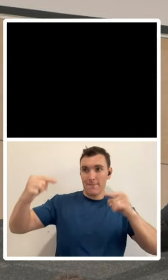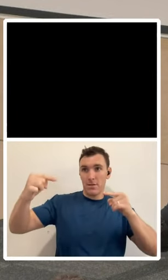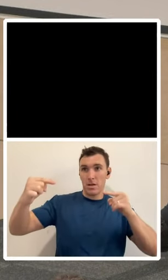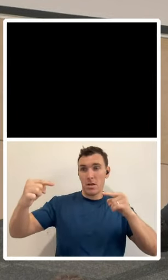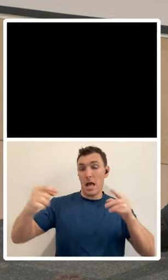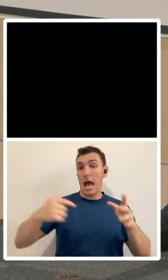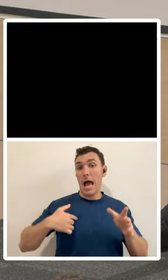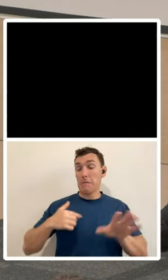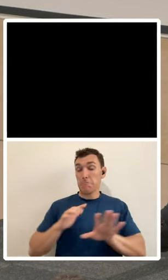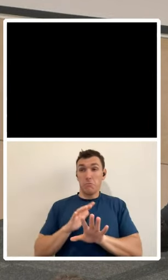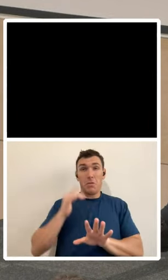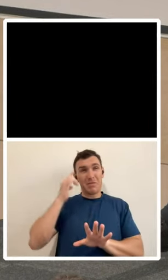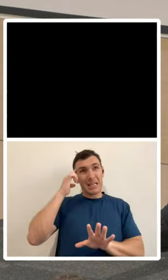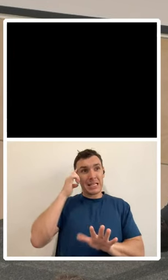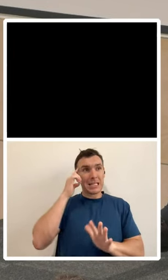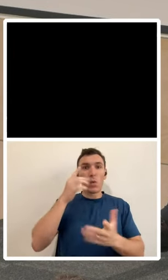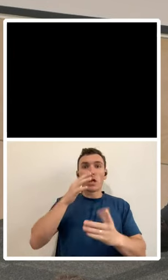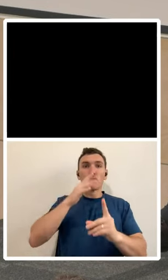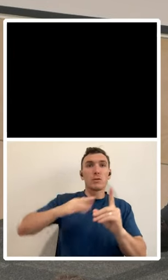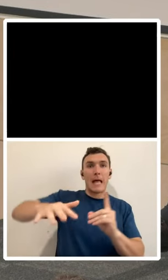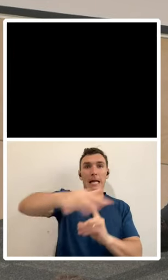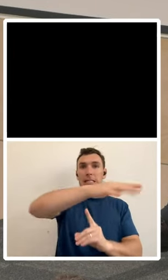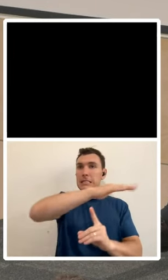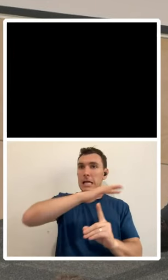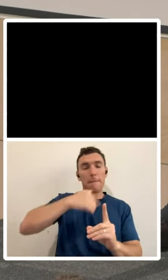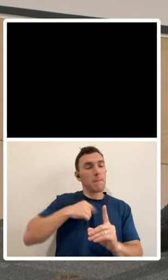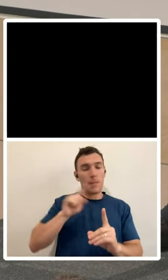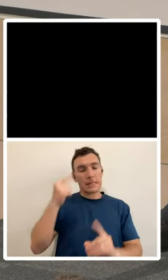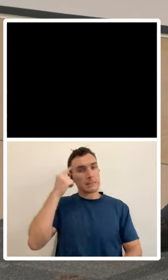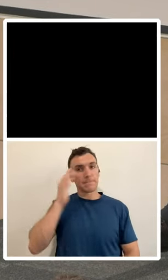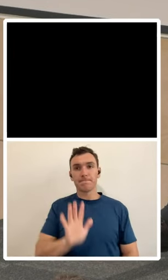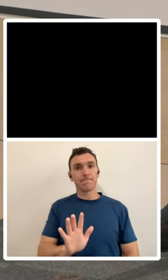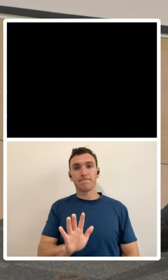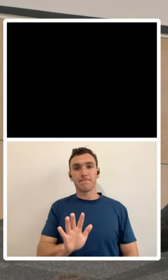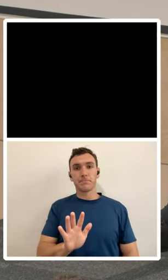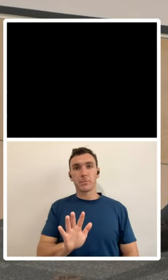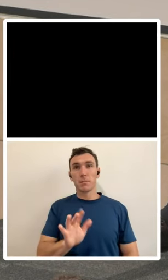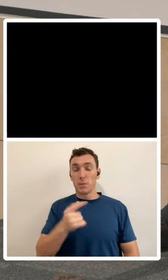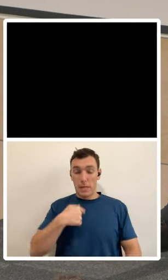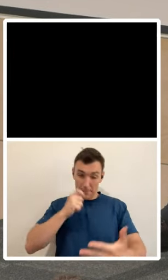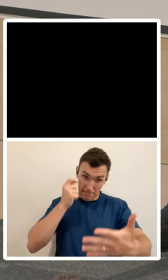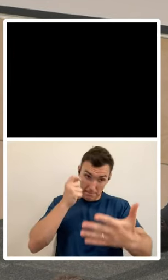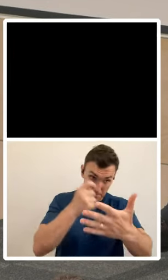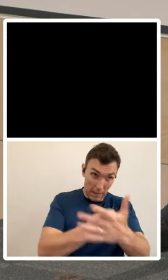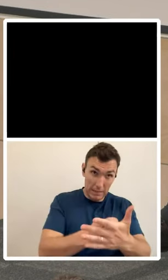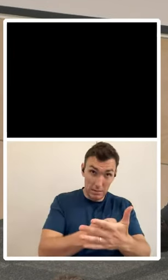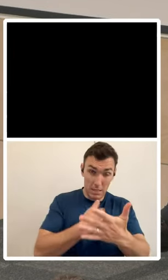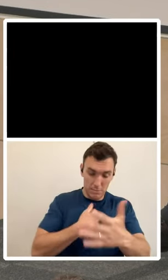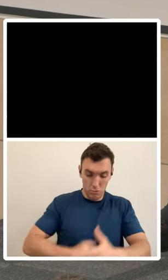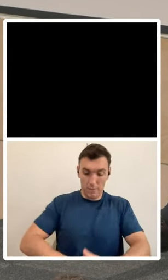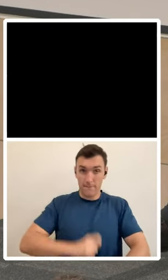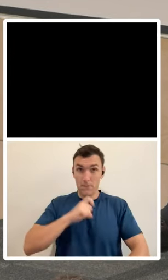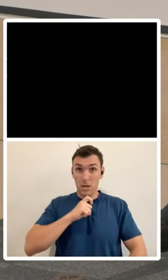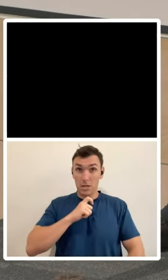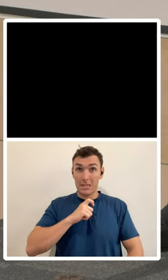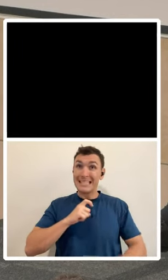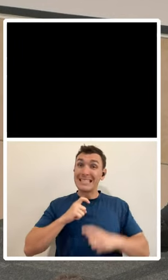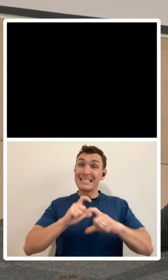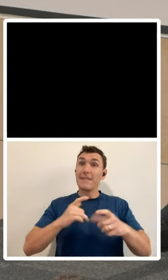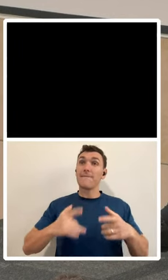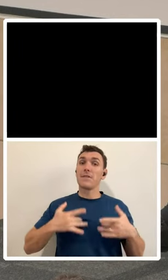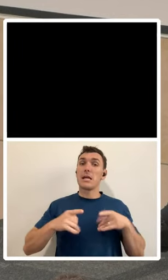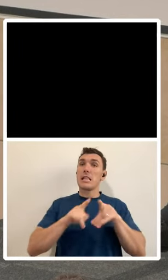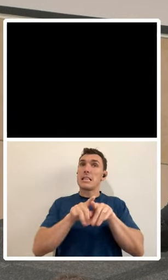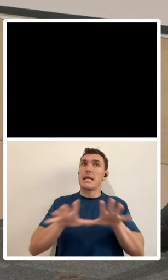better, I bet things will get worse. And when I put it on, I was confident. But you're playing a game, right? But then it happens. And I think that